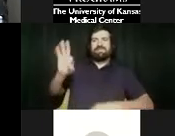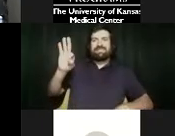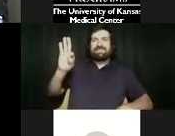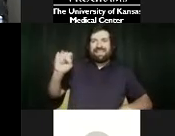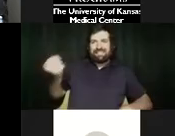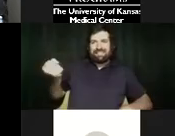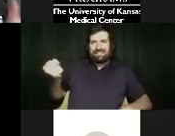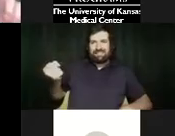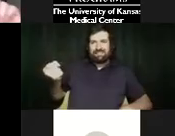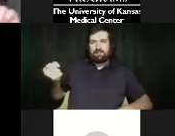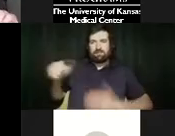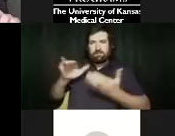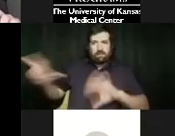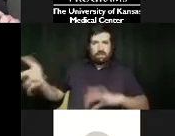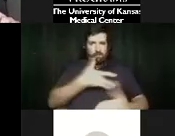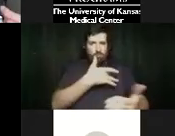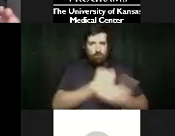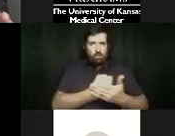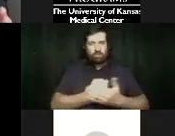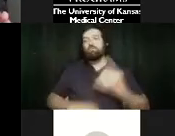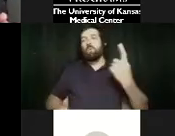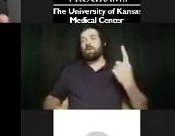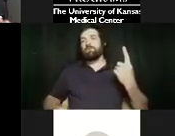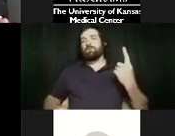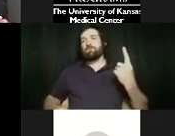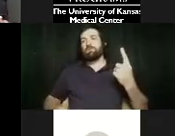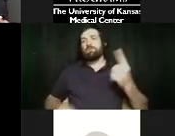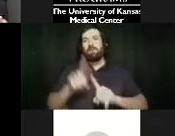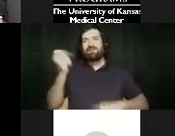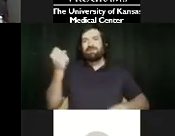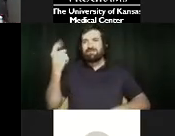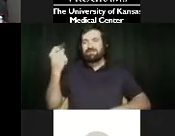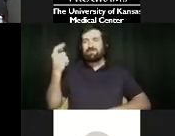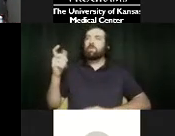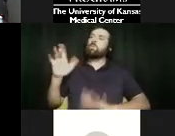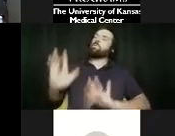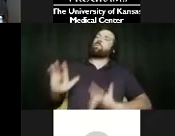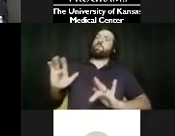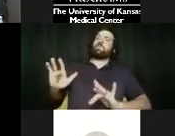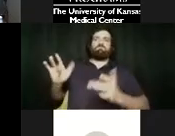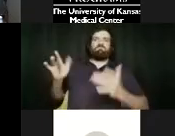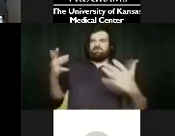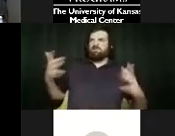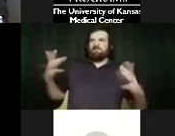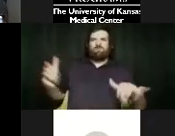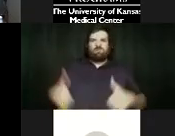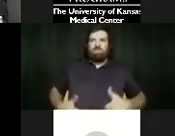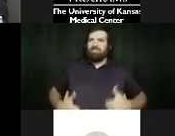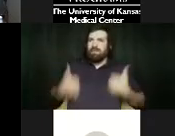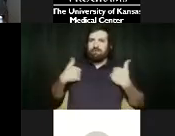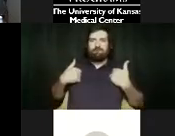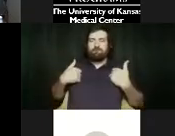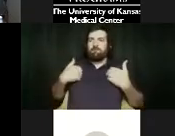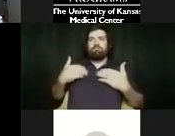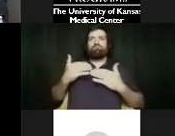that? It's one death. But that person, bless their soul, has already lived beyond the life